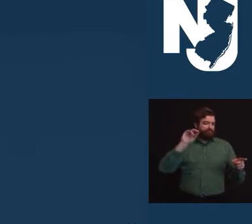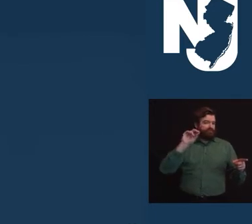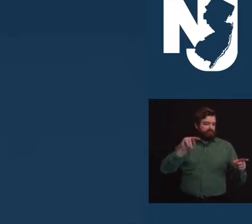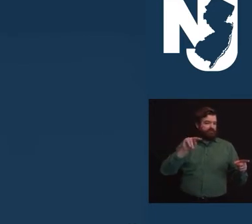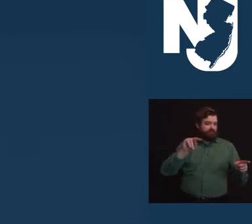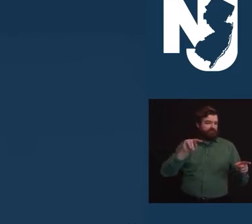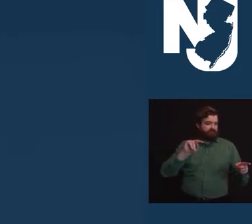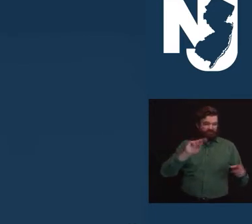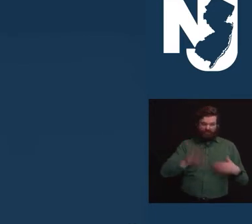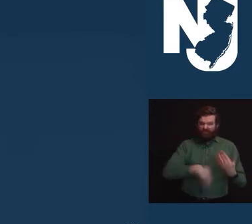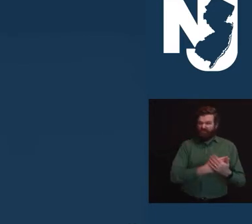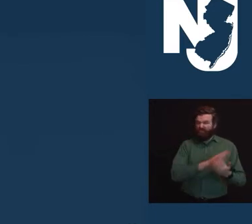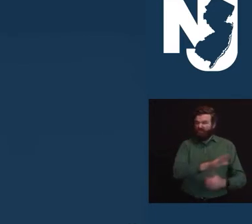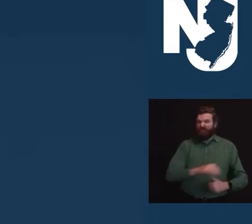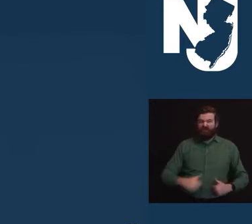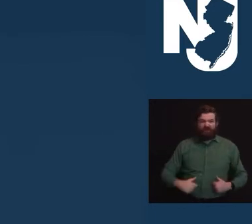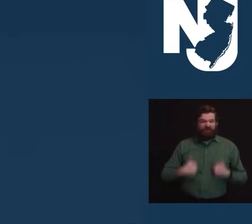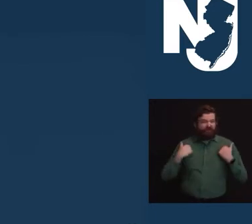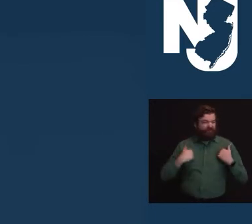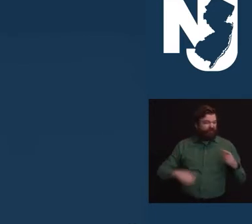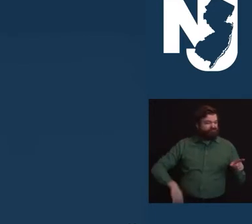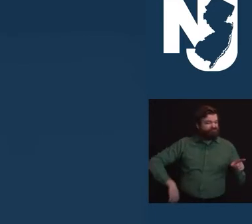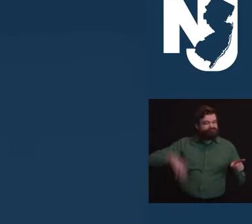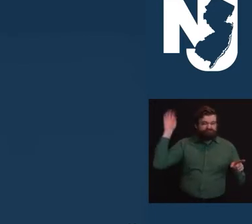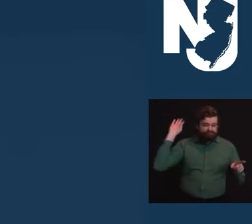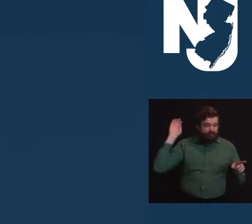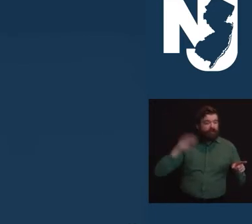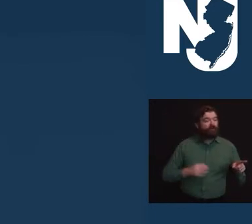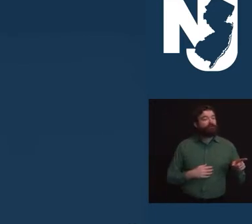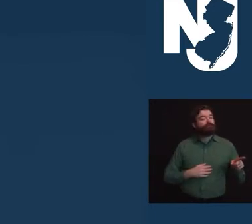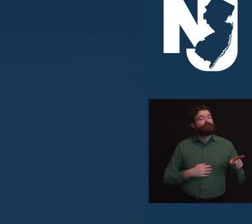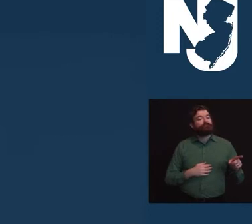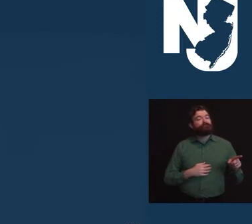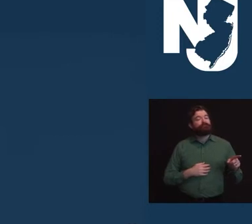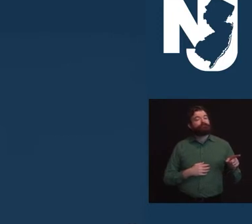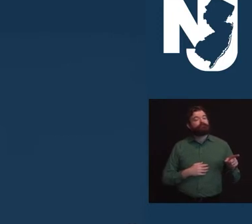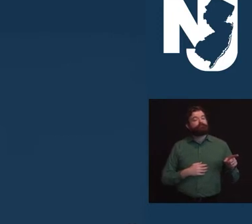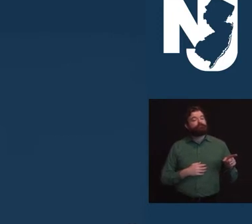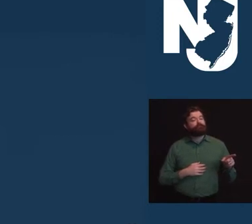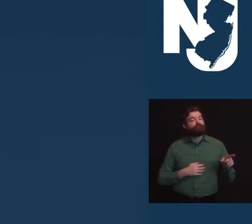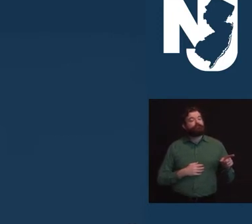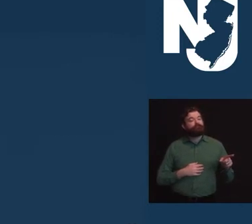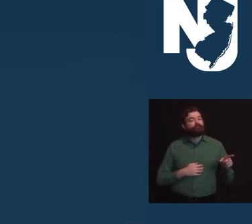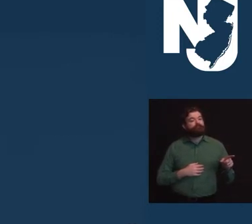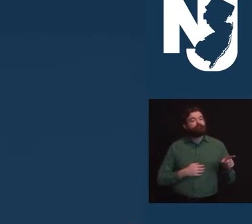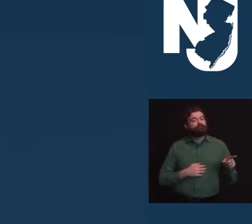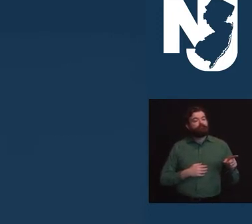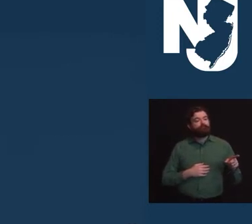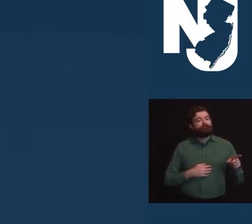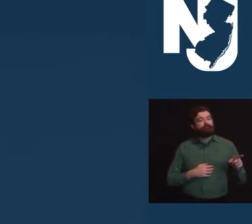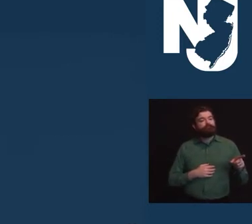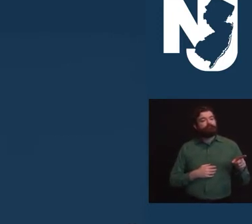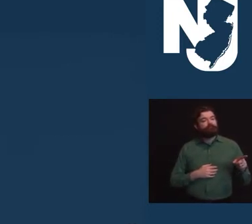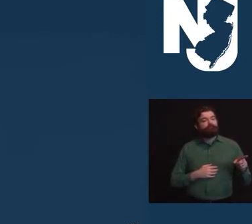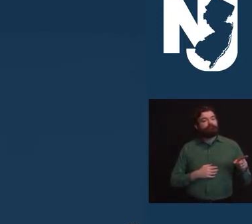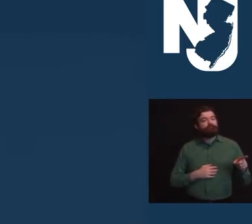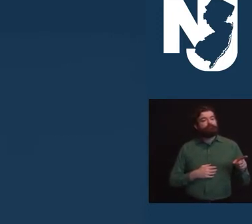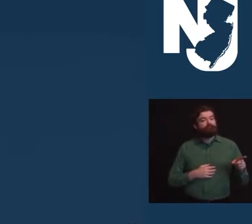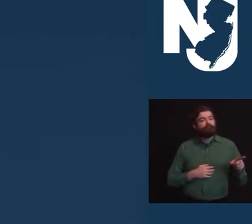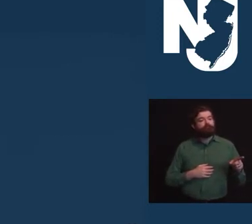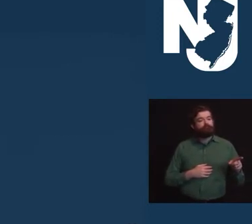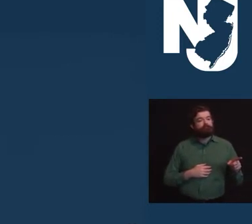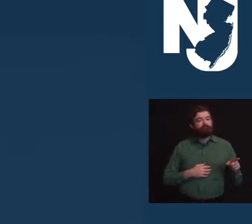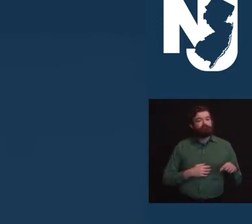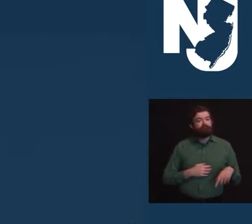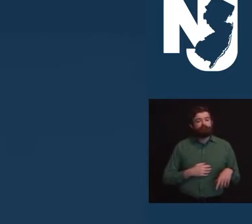at Union Imaging, also based in her hometown. I want to thank the guy in the back of the room, Sergeant Brian Murray, for bringing this one to our attention. Thank